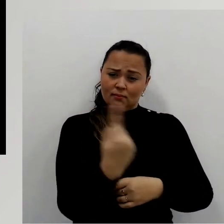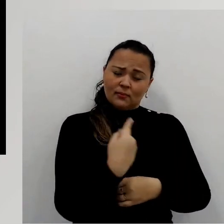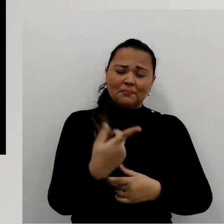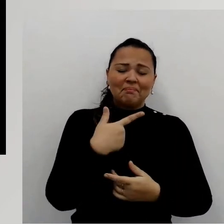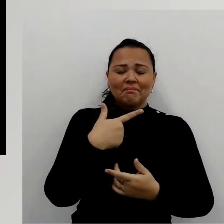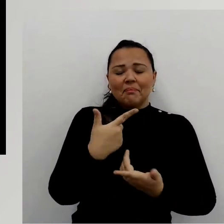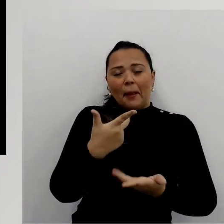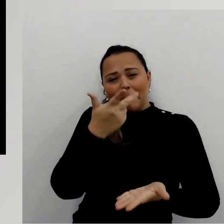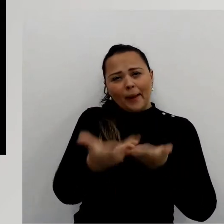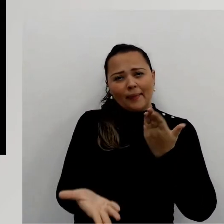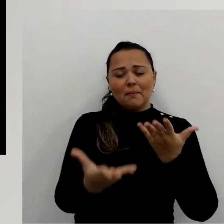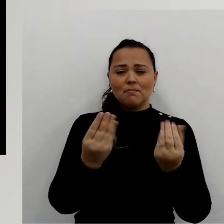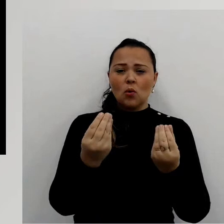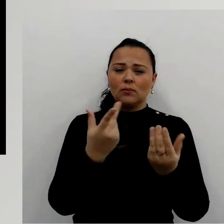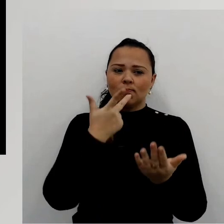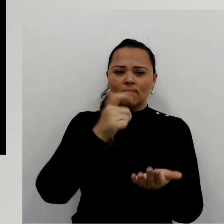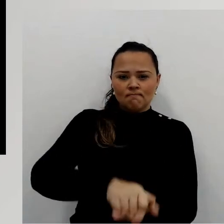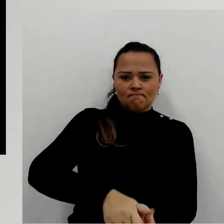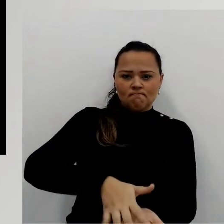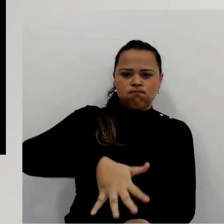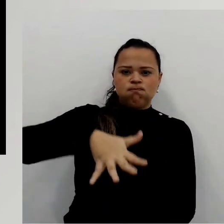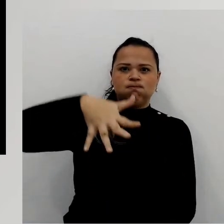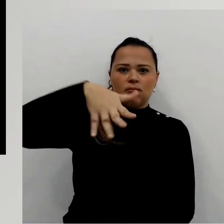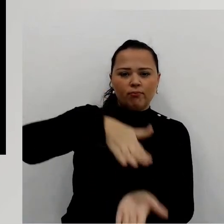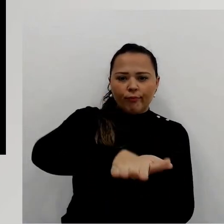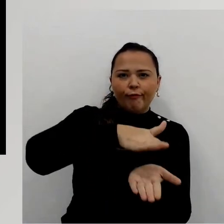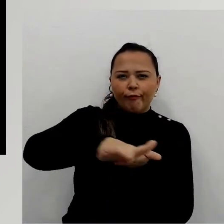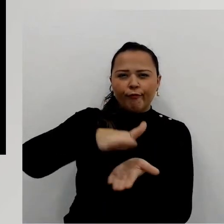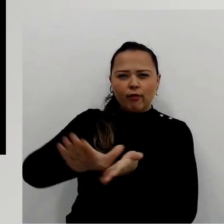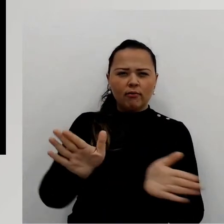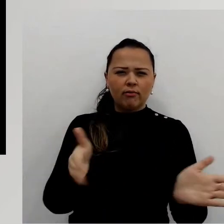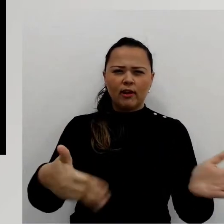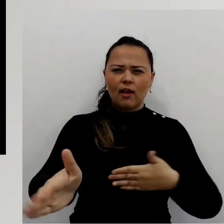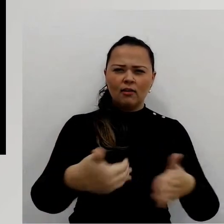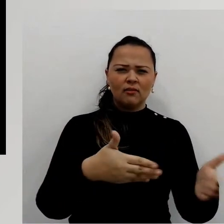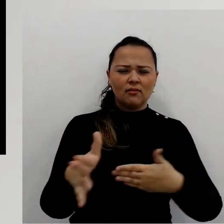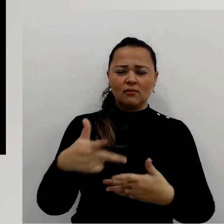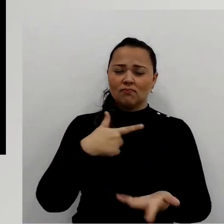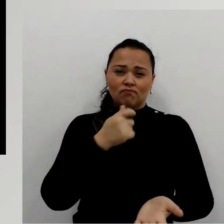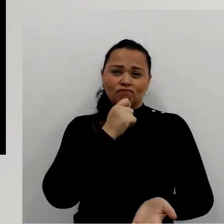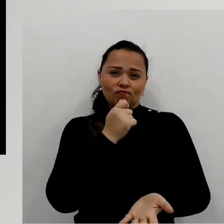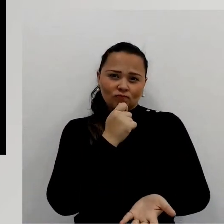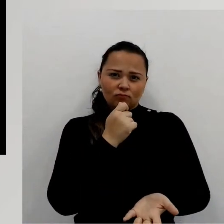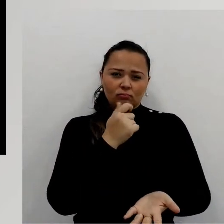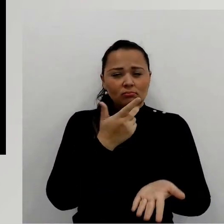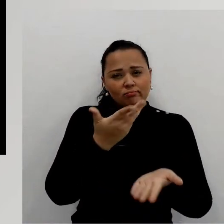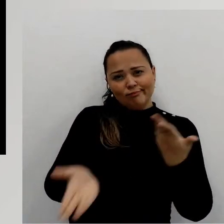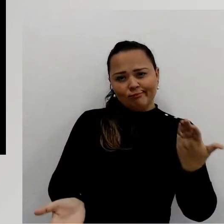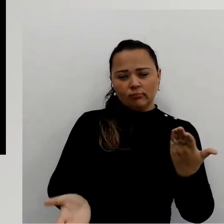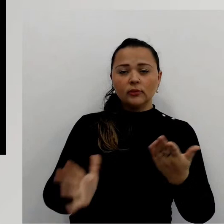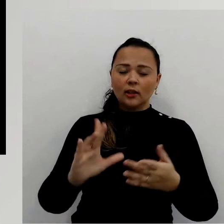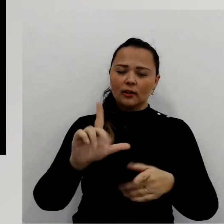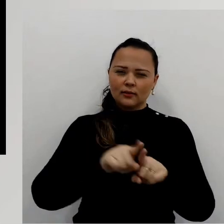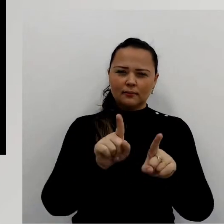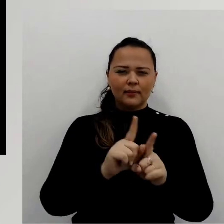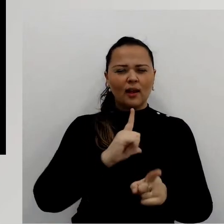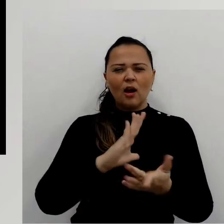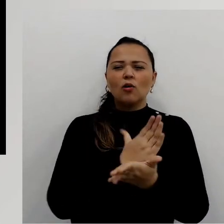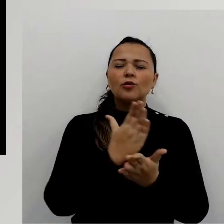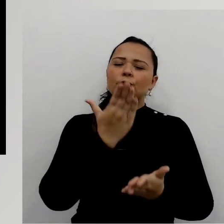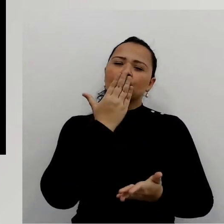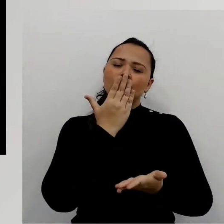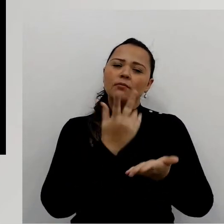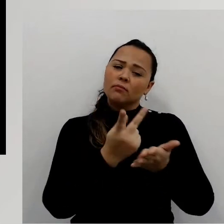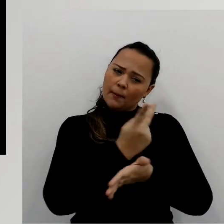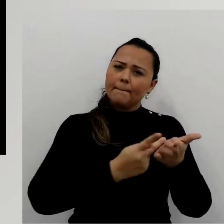course, everyone now has a home or office printer of some sort. And so they're spending a fortune on